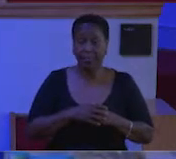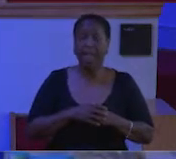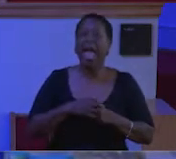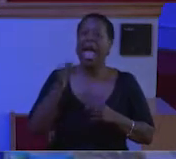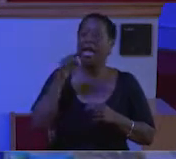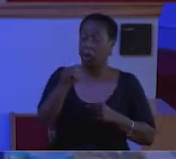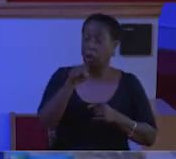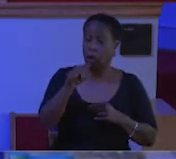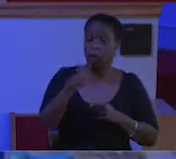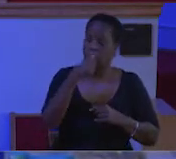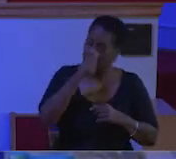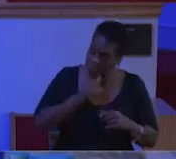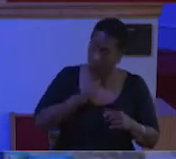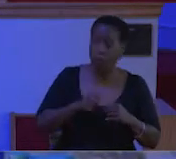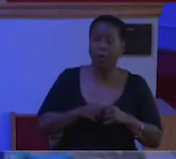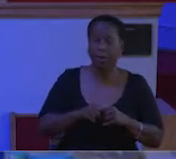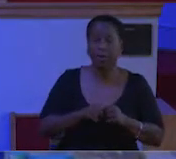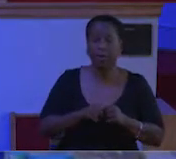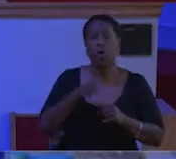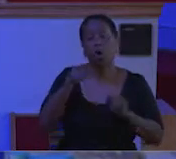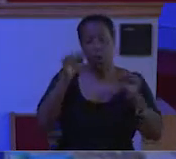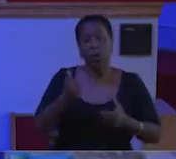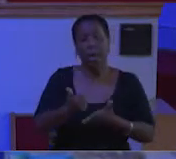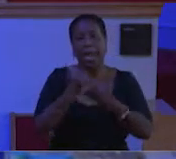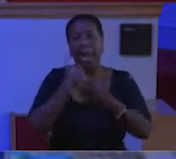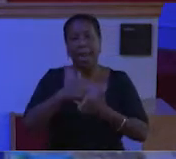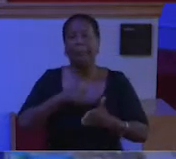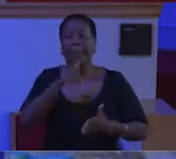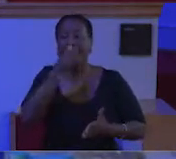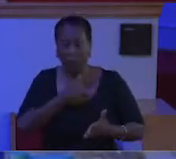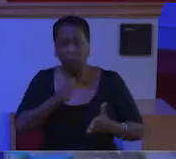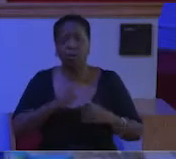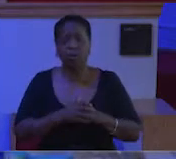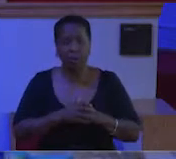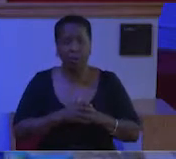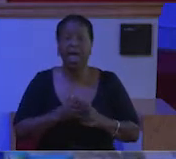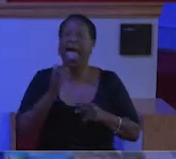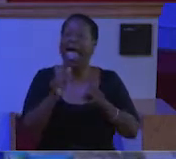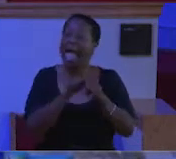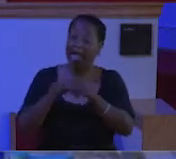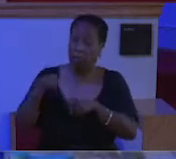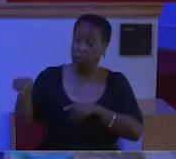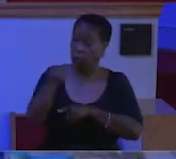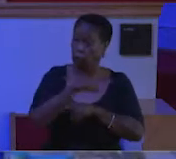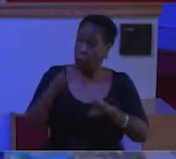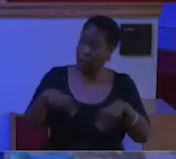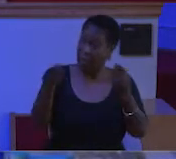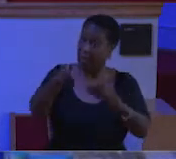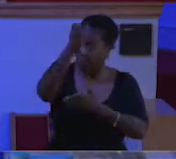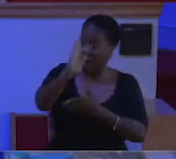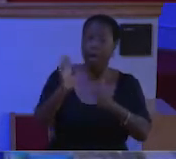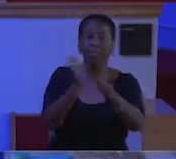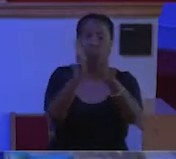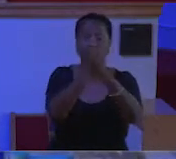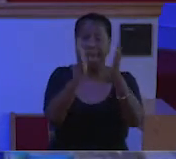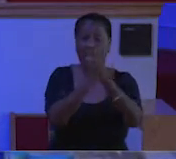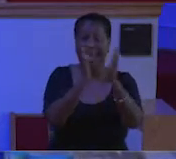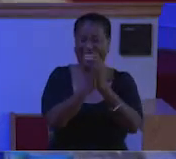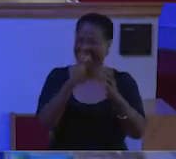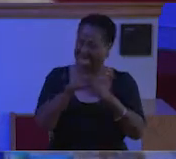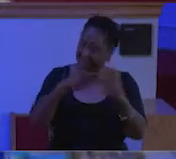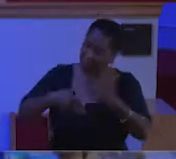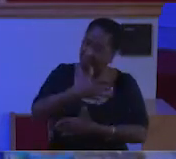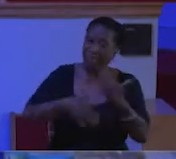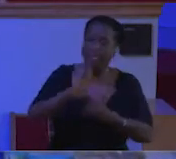As you endure it, you can help me endure it. As you give God the praise in the midst of